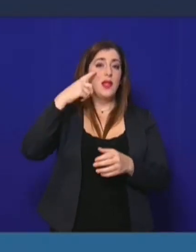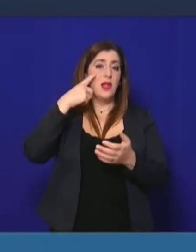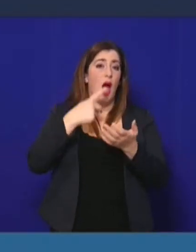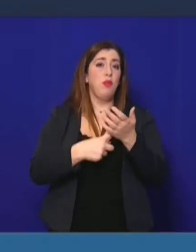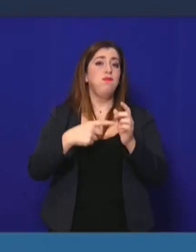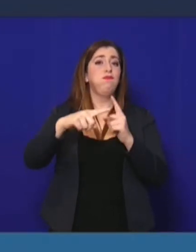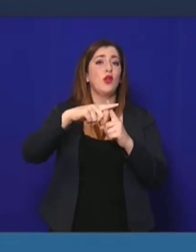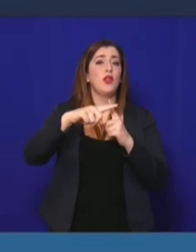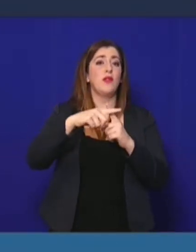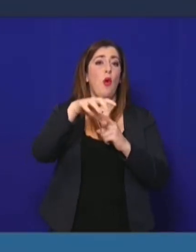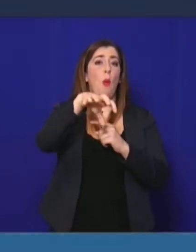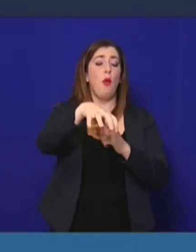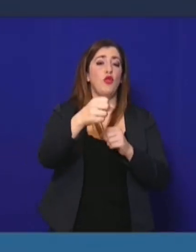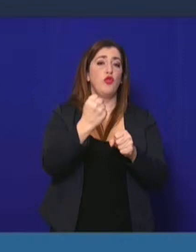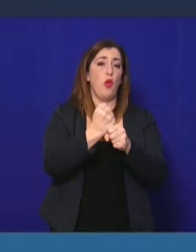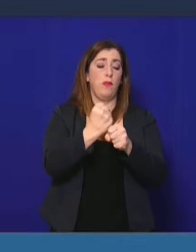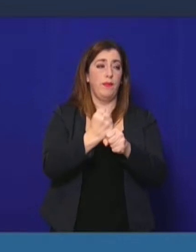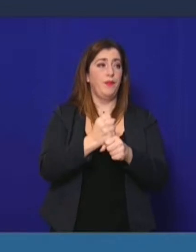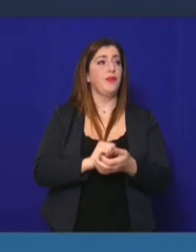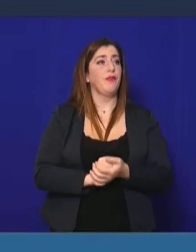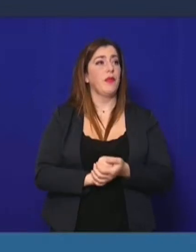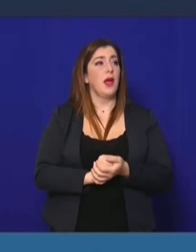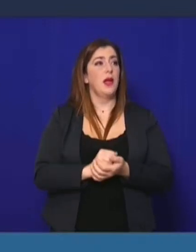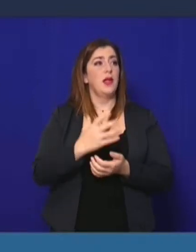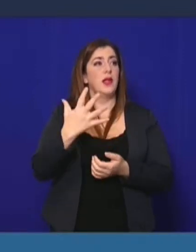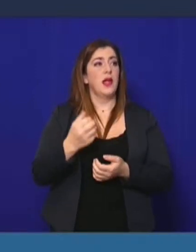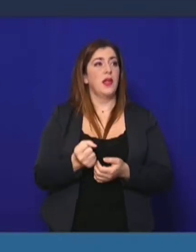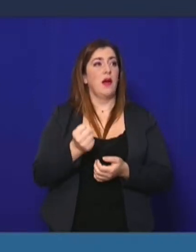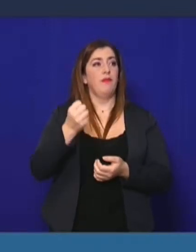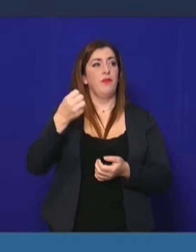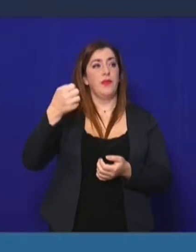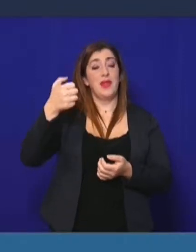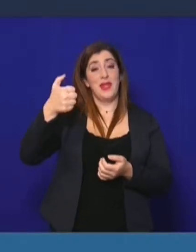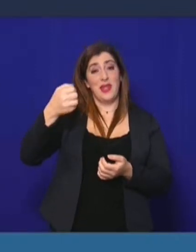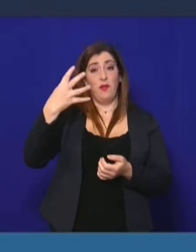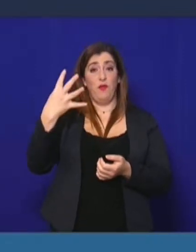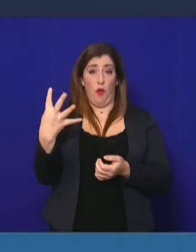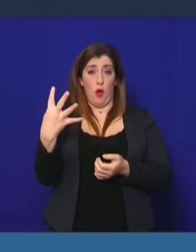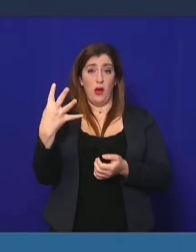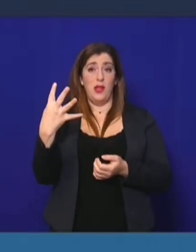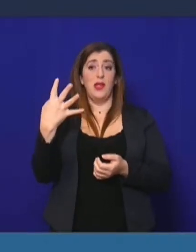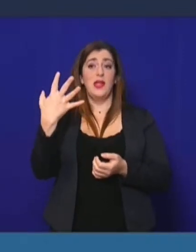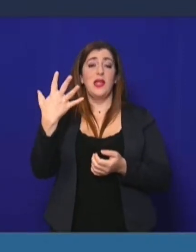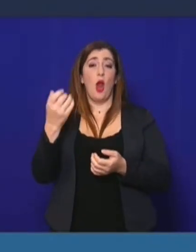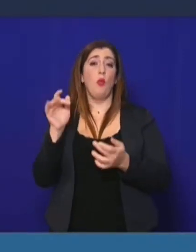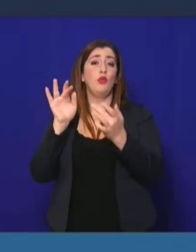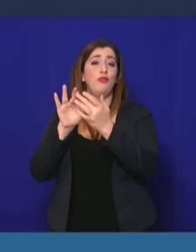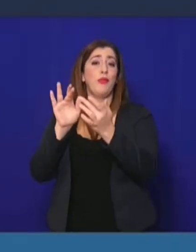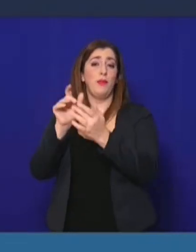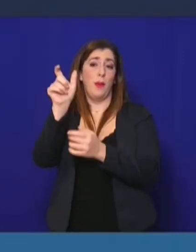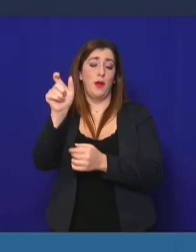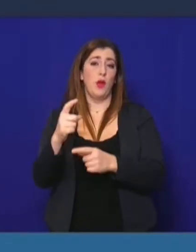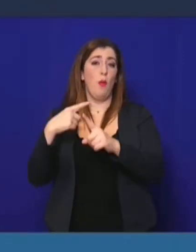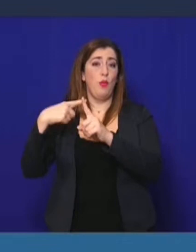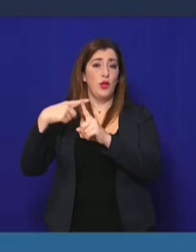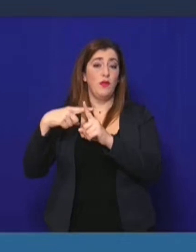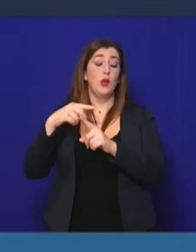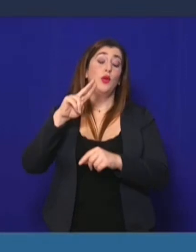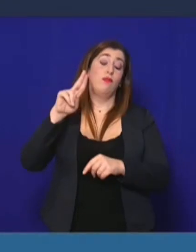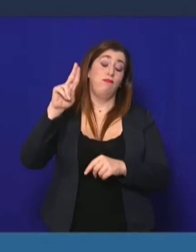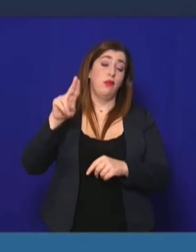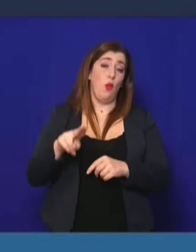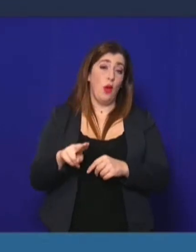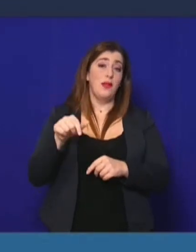kuntatt dirett ma' persuni li huma pożittivi, allura hemmhekk iffurmaw clusters ukoll u xi ħaġa wkoll bħalma stennejna u